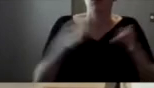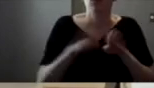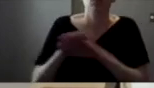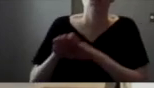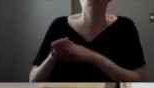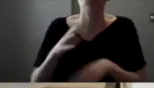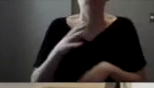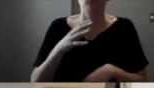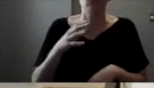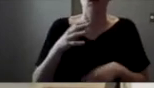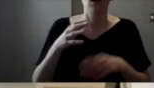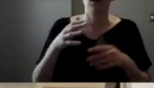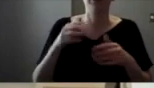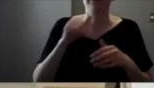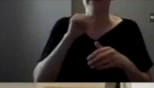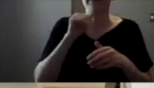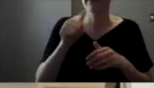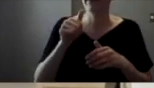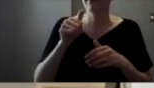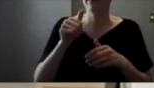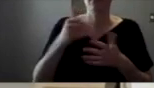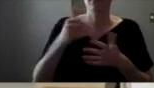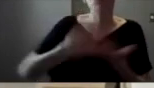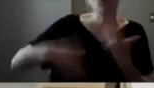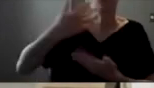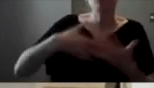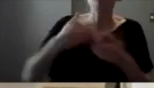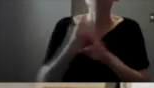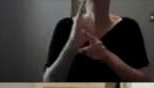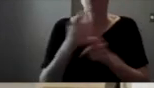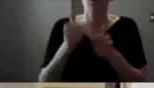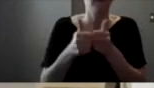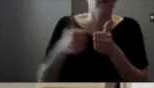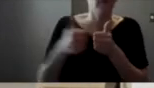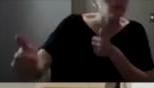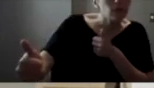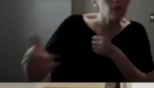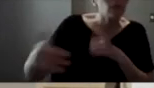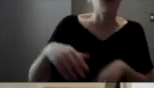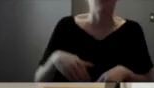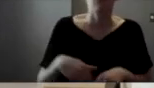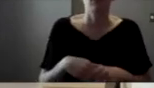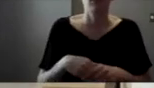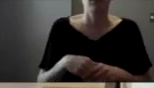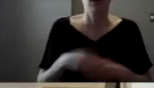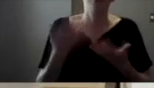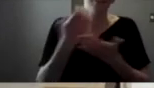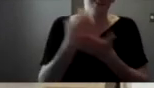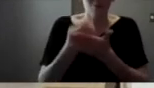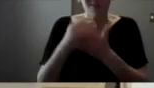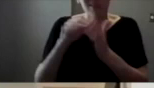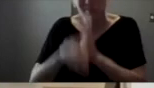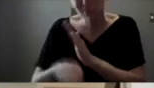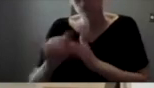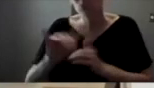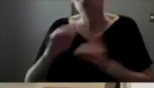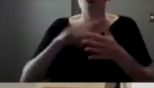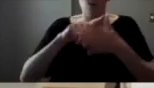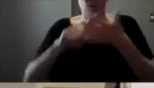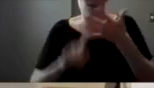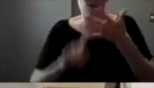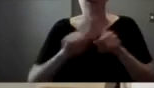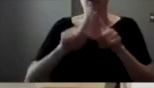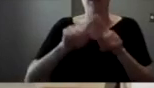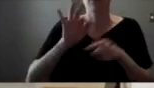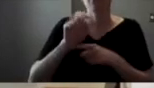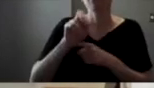distancing and reluctance to go to health facilities, and of course, slowing down of the economy, have also basically also